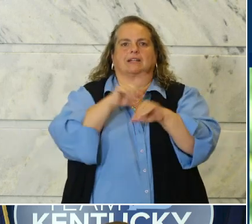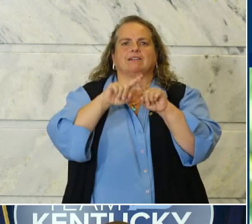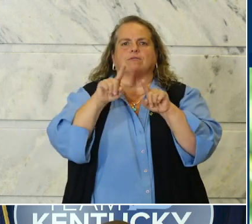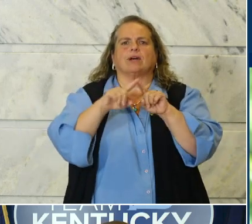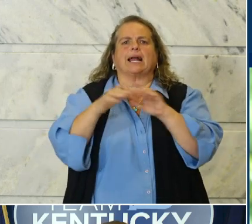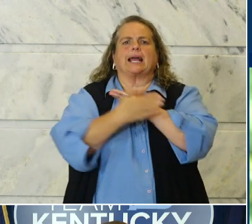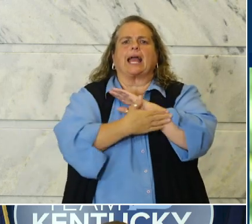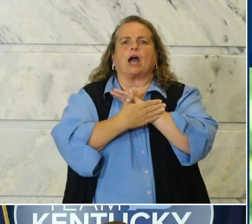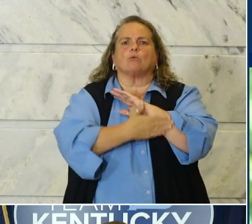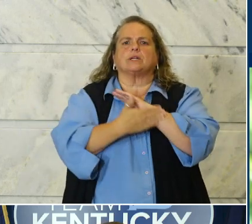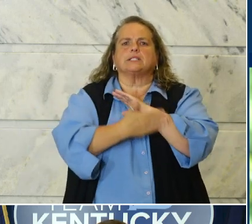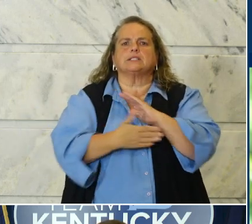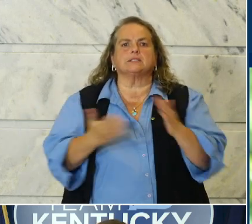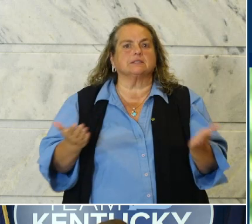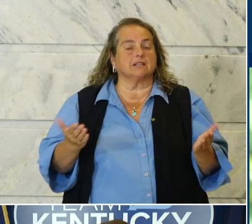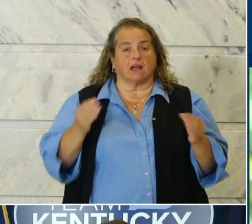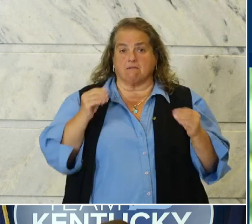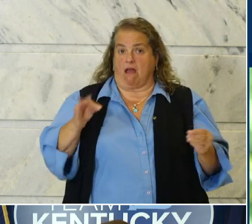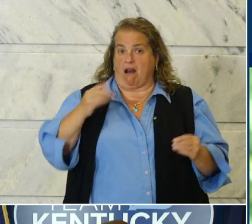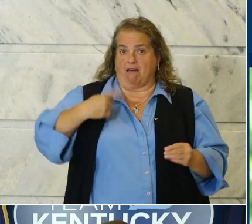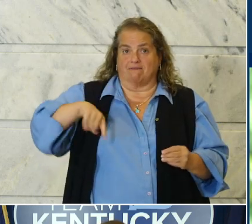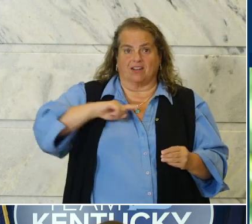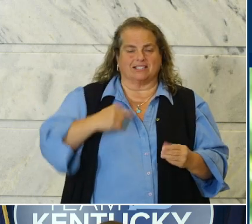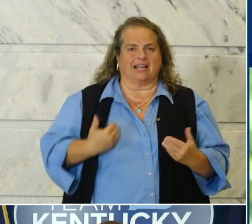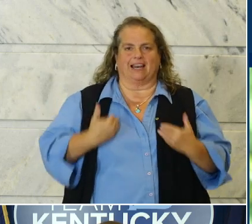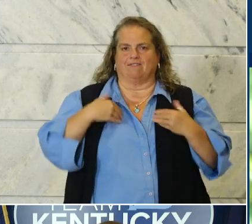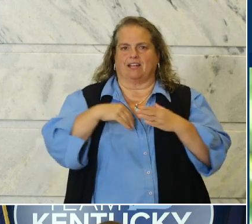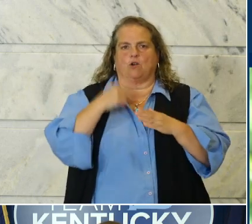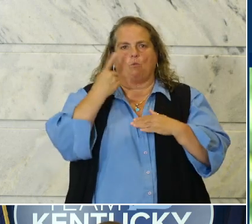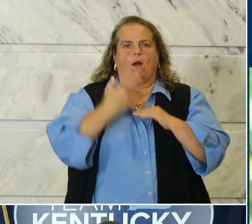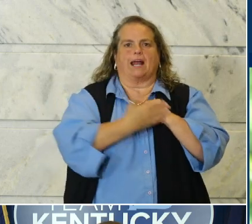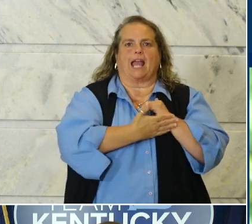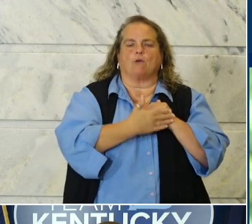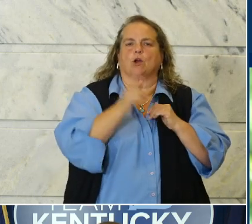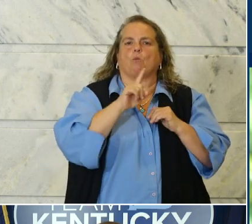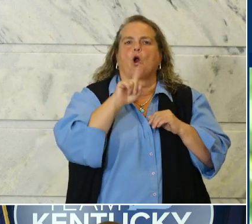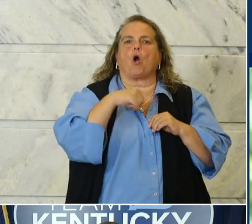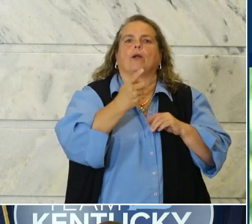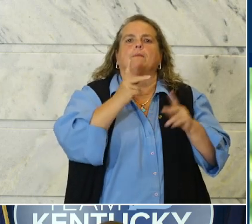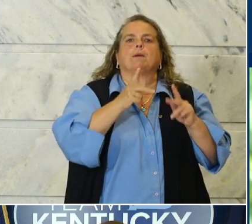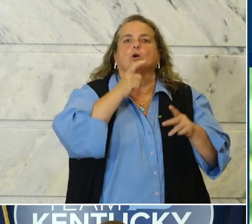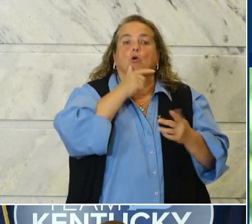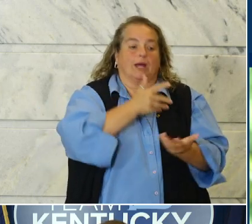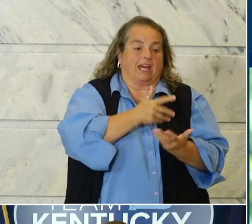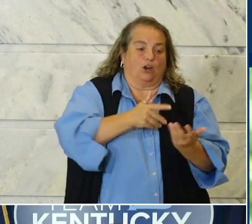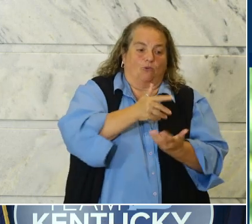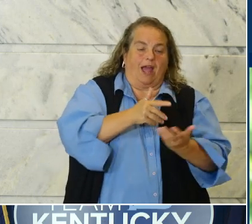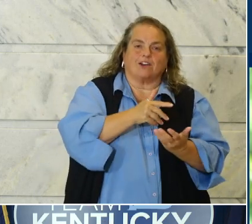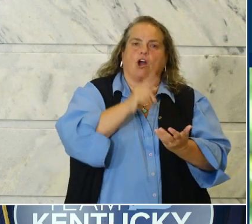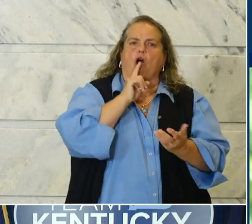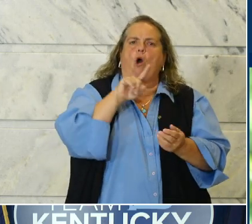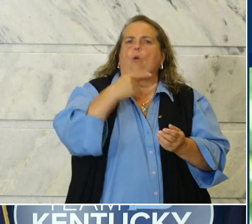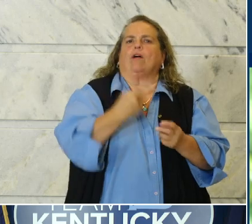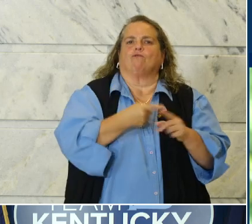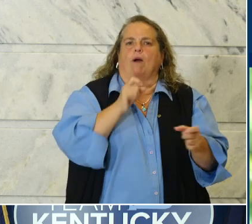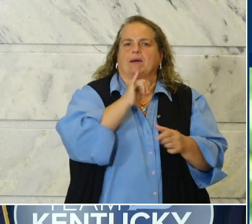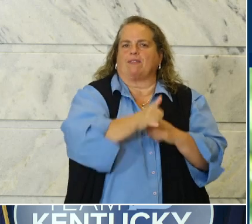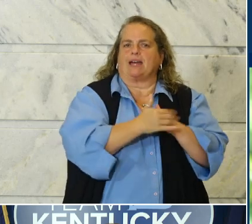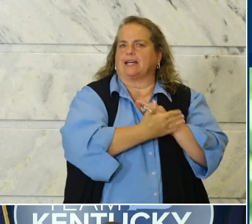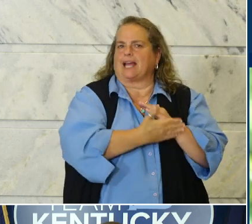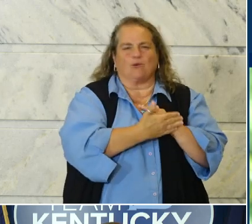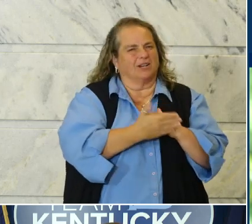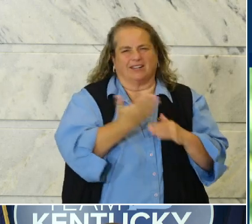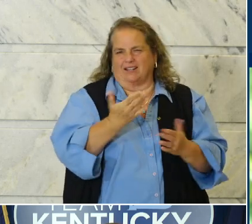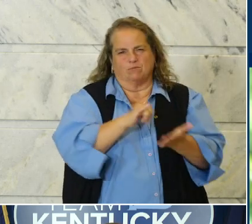other counties. None of us live in a county where the only people who interact are simply from